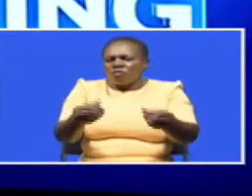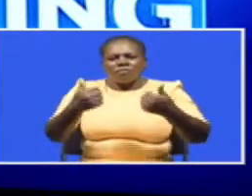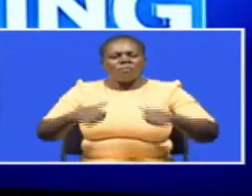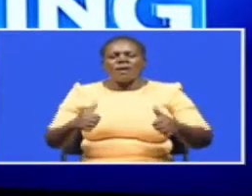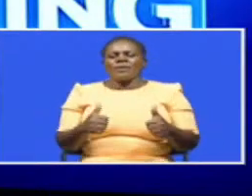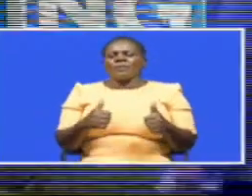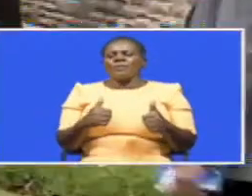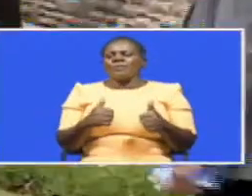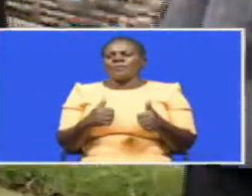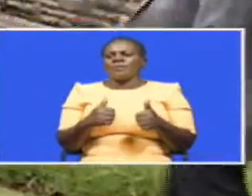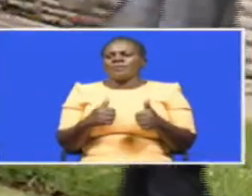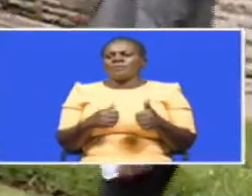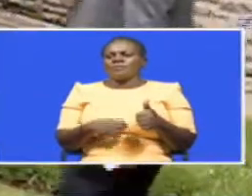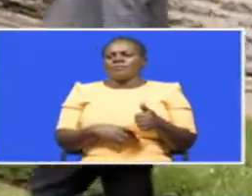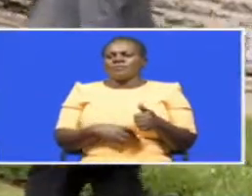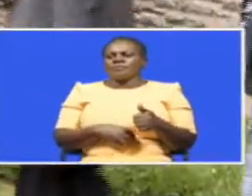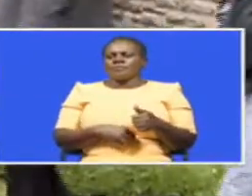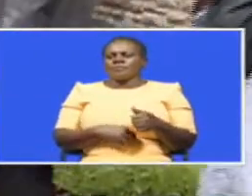down.